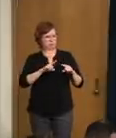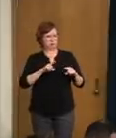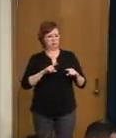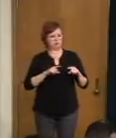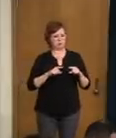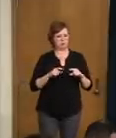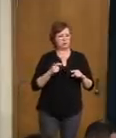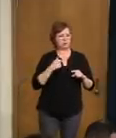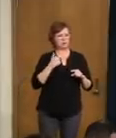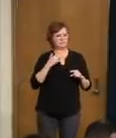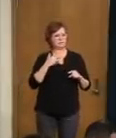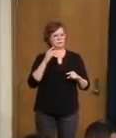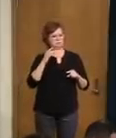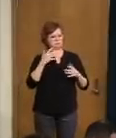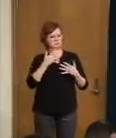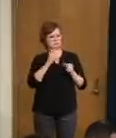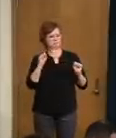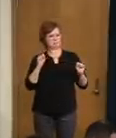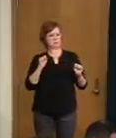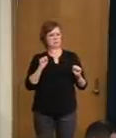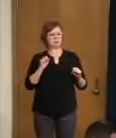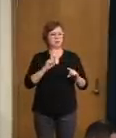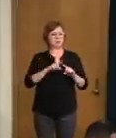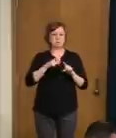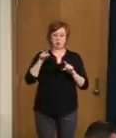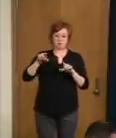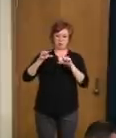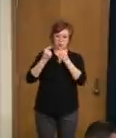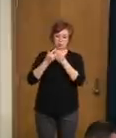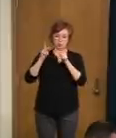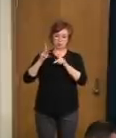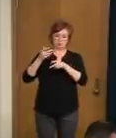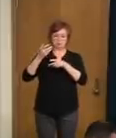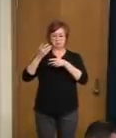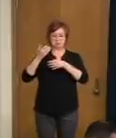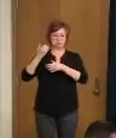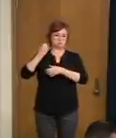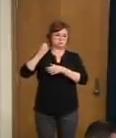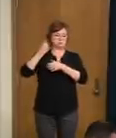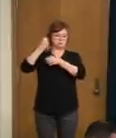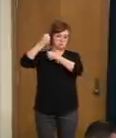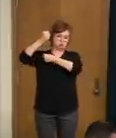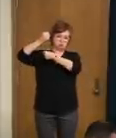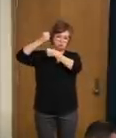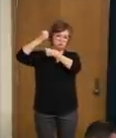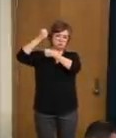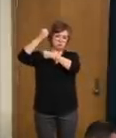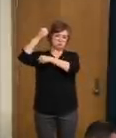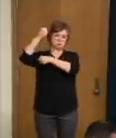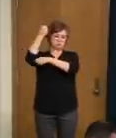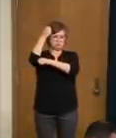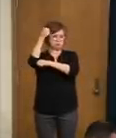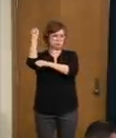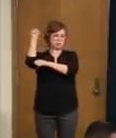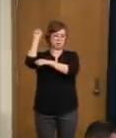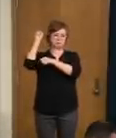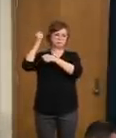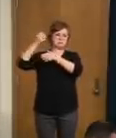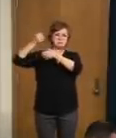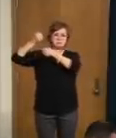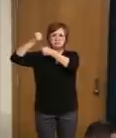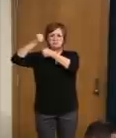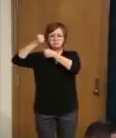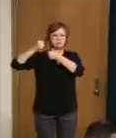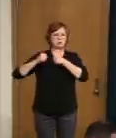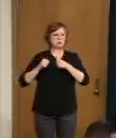having said that, it's only a small number of people, but again, I actually am concerned and feel a